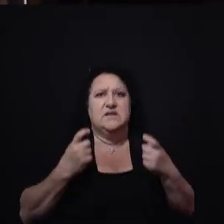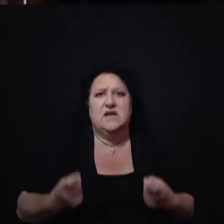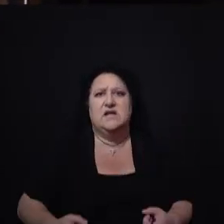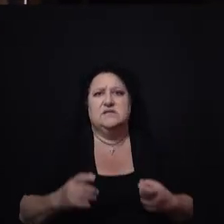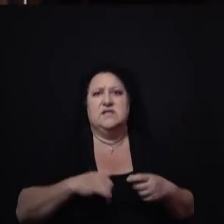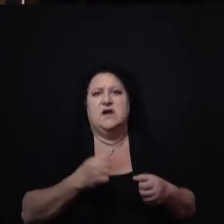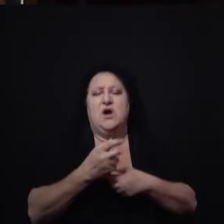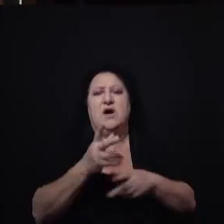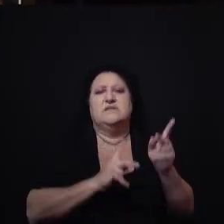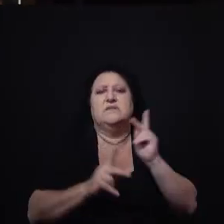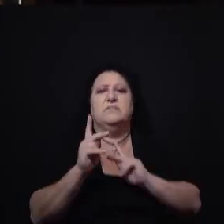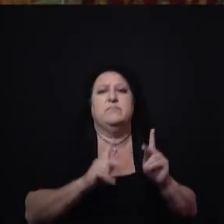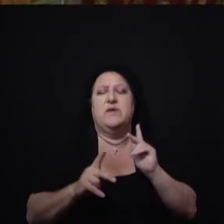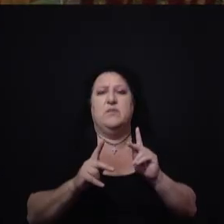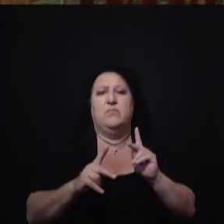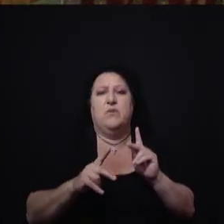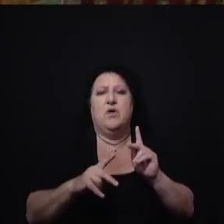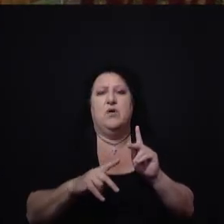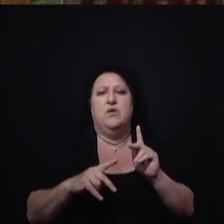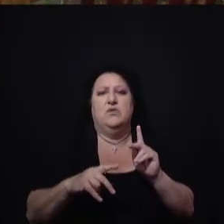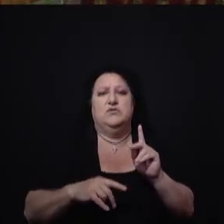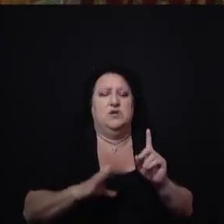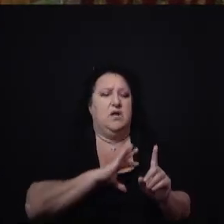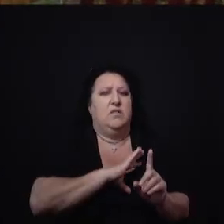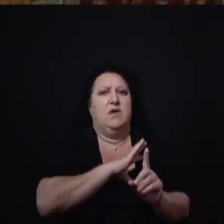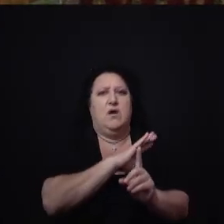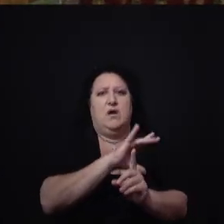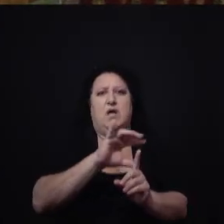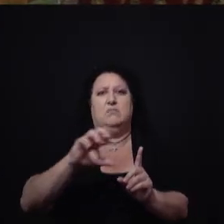those lost sheep unto himself, first and foremost.